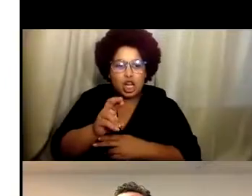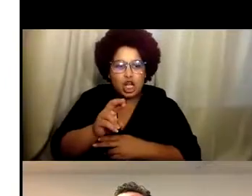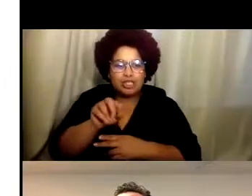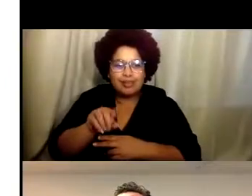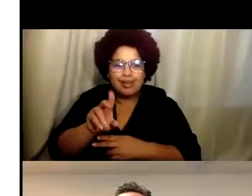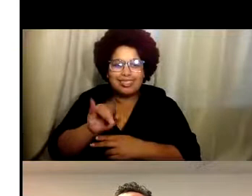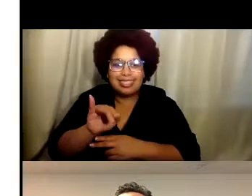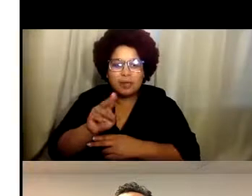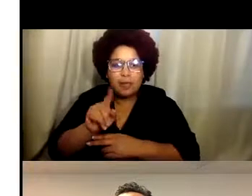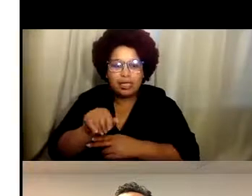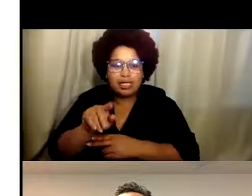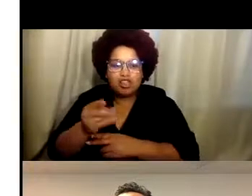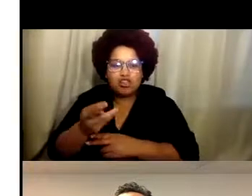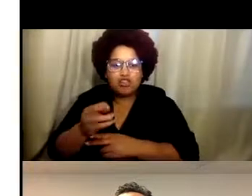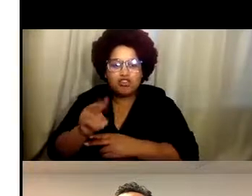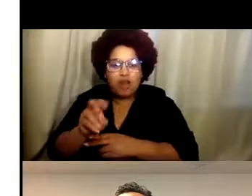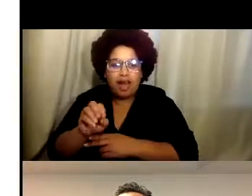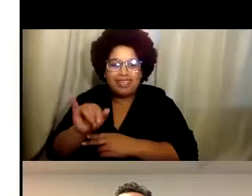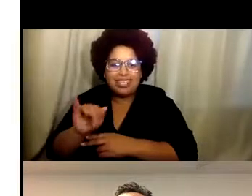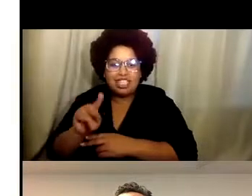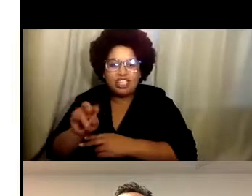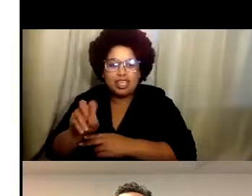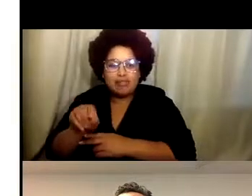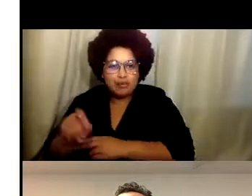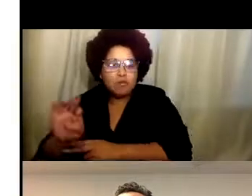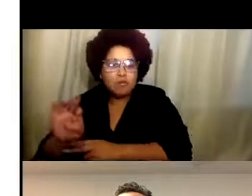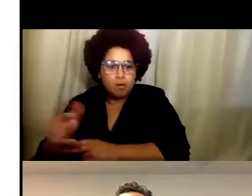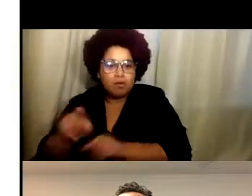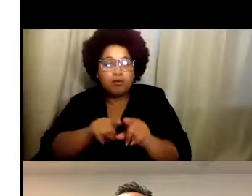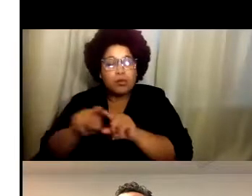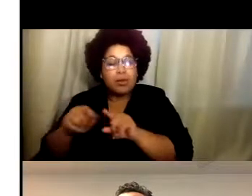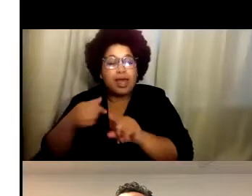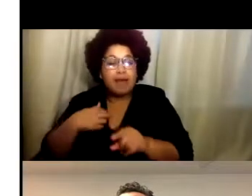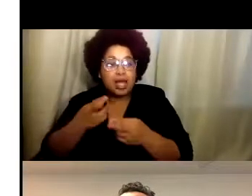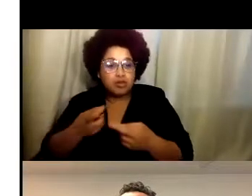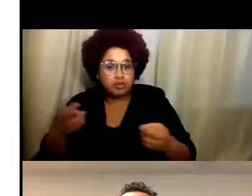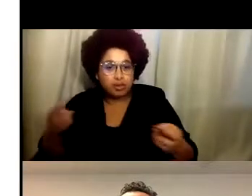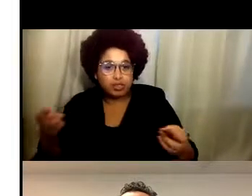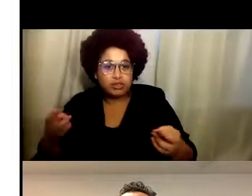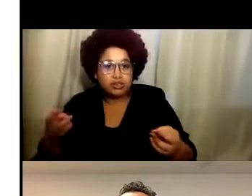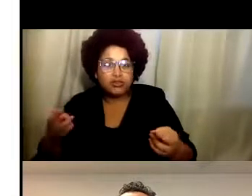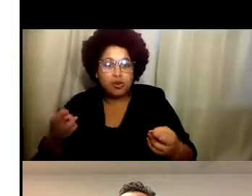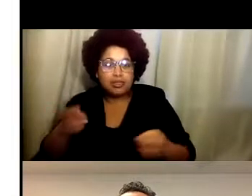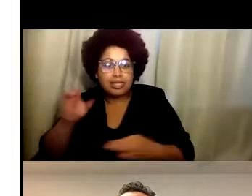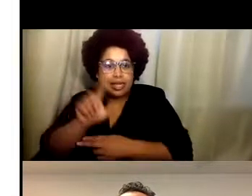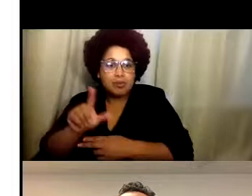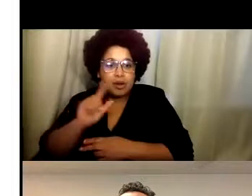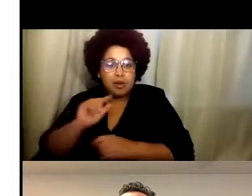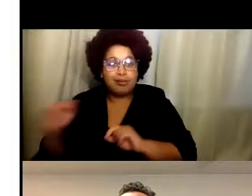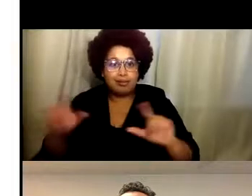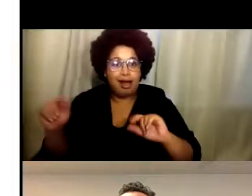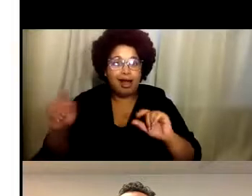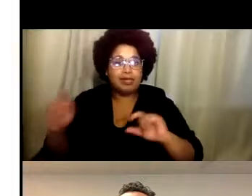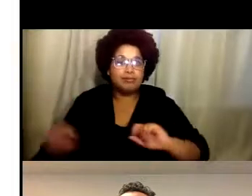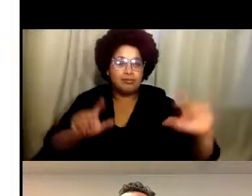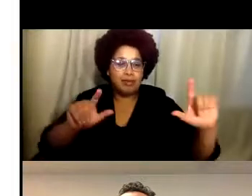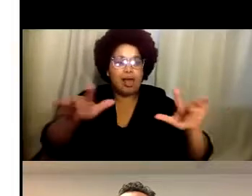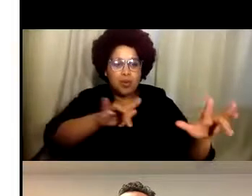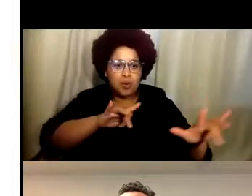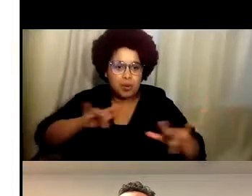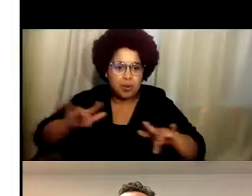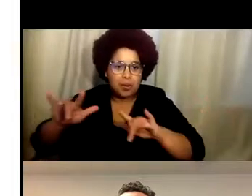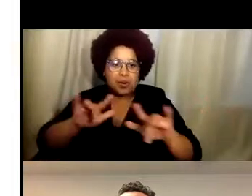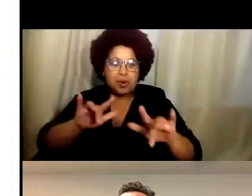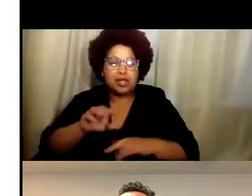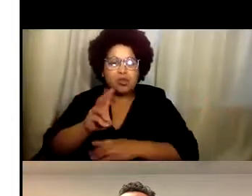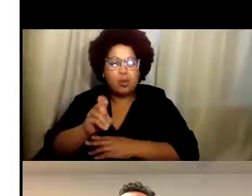We also have a resource library where we will have all the slides from today's presentation up, as well as a recording of the webinar.